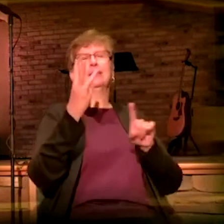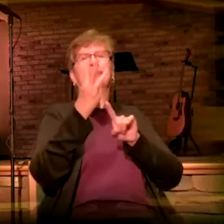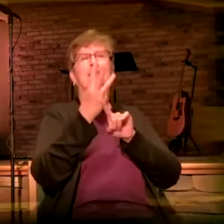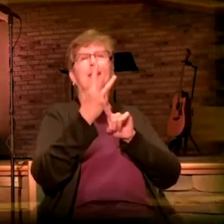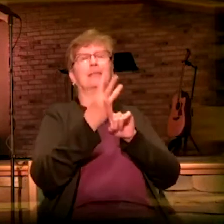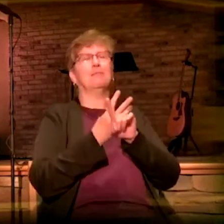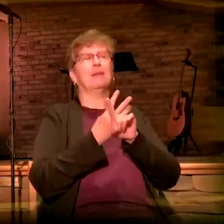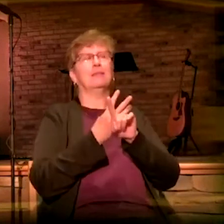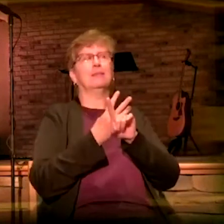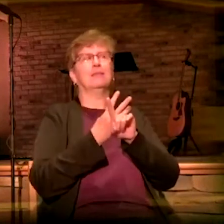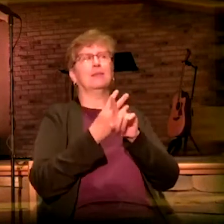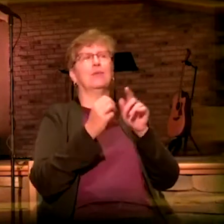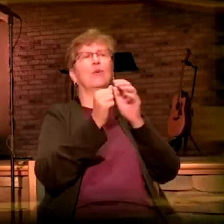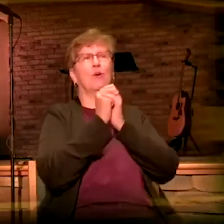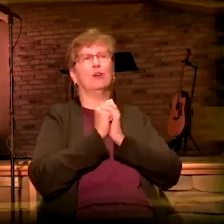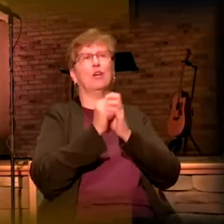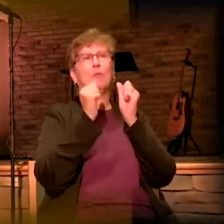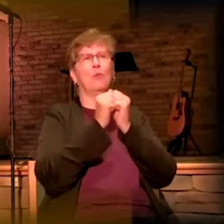masks.